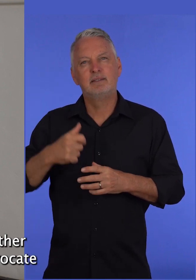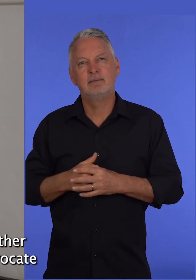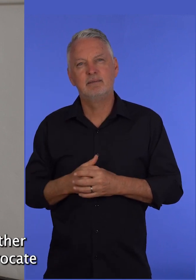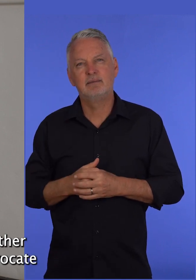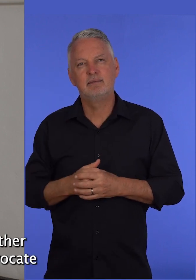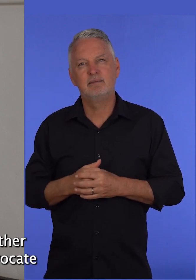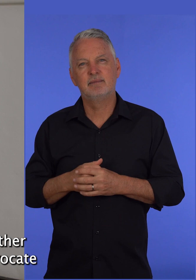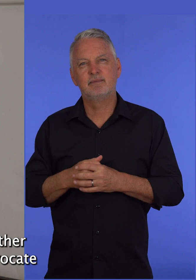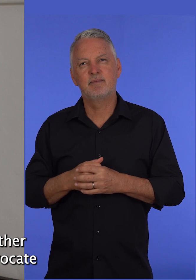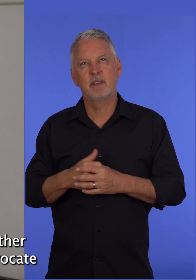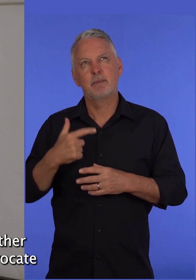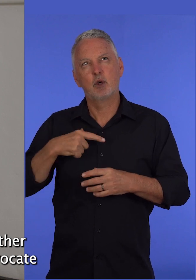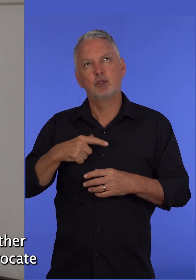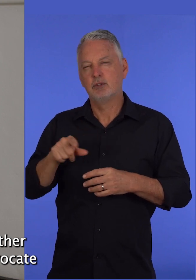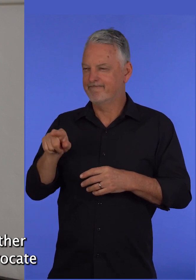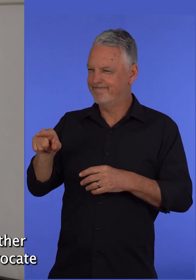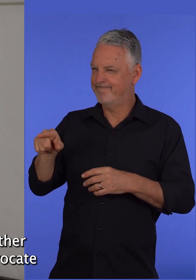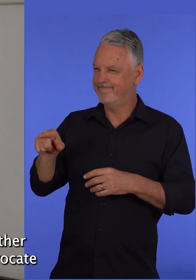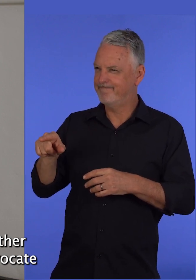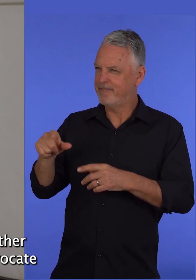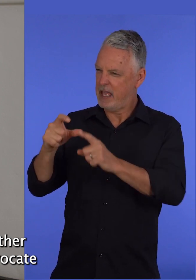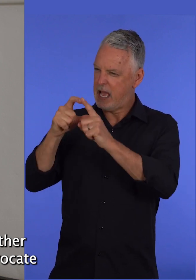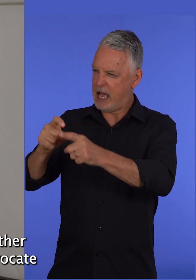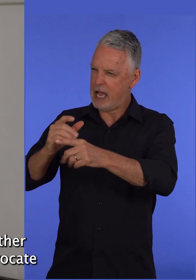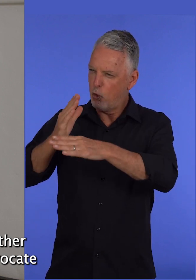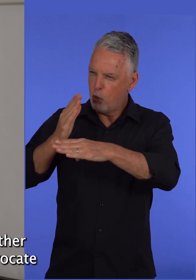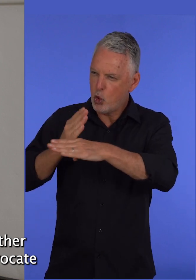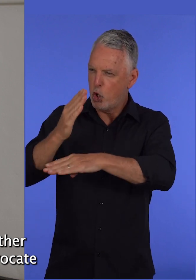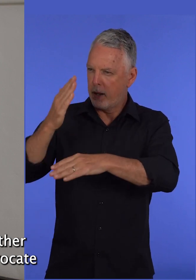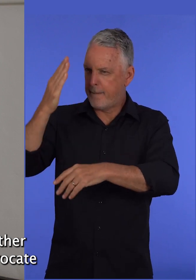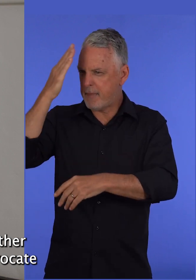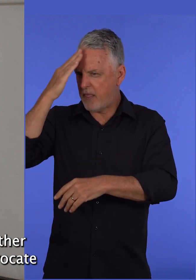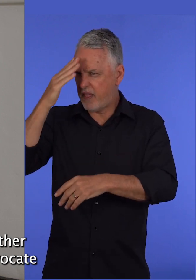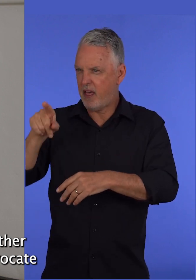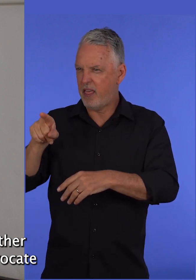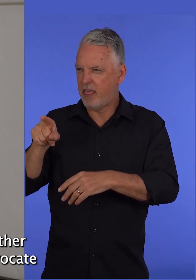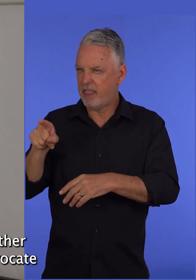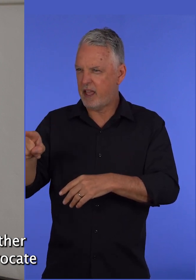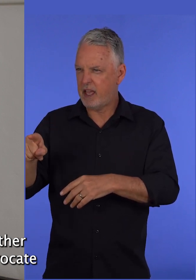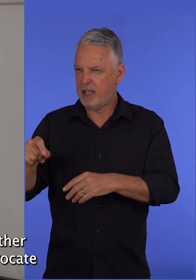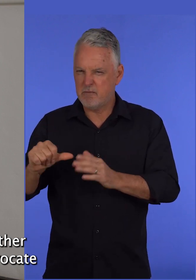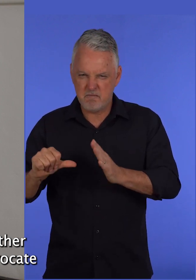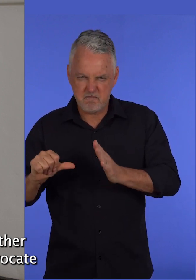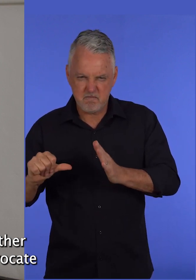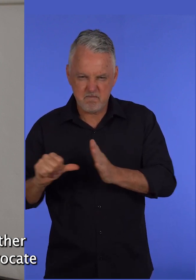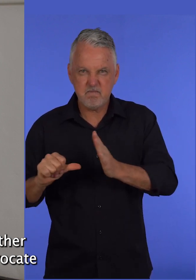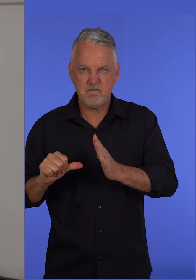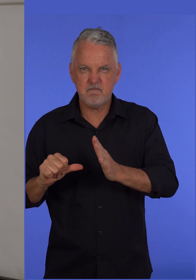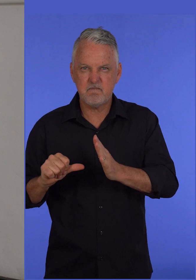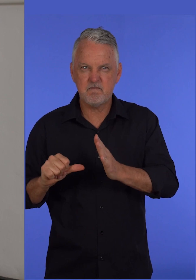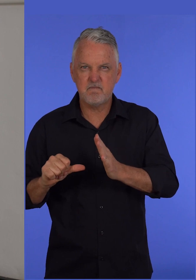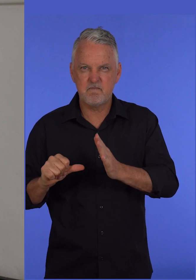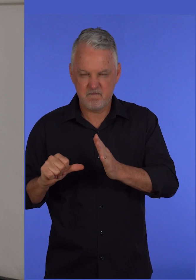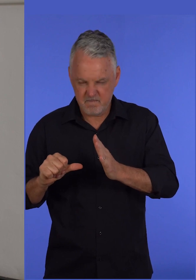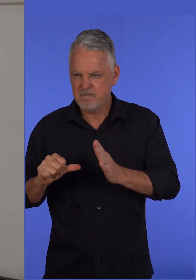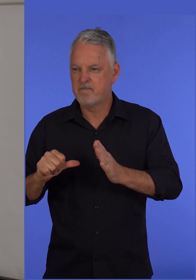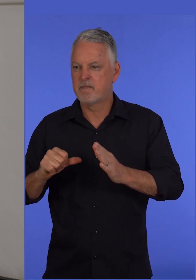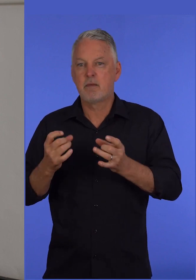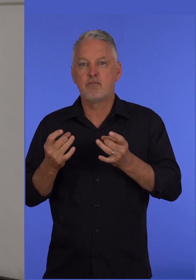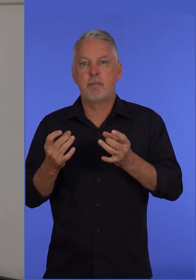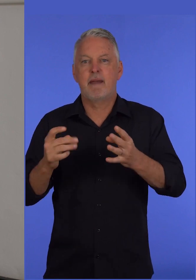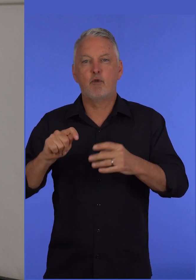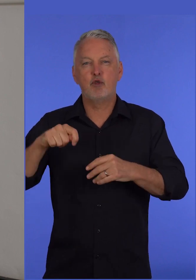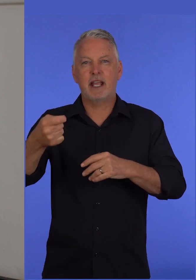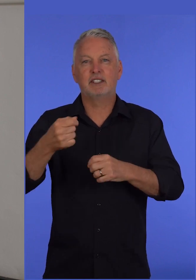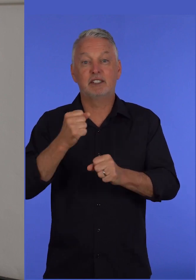that the hard advocating mother is creating the hard-nosed advocate for